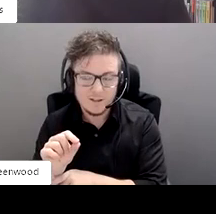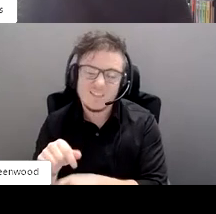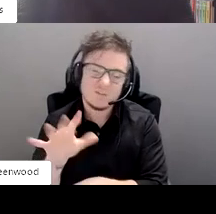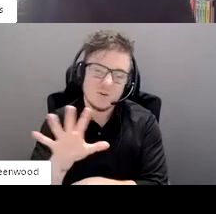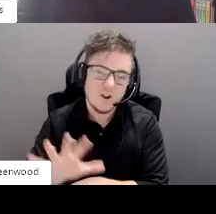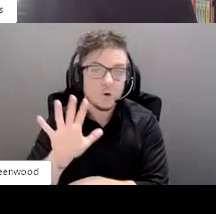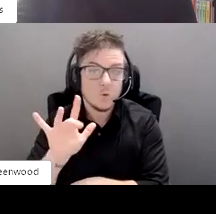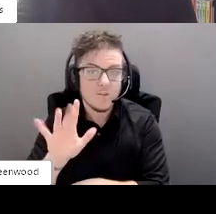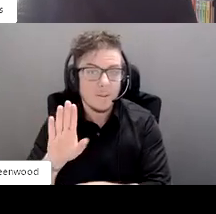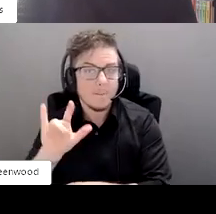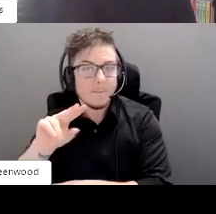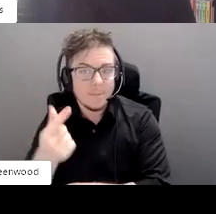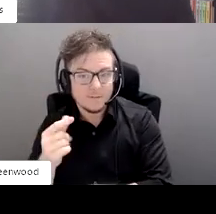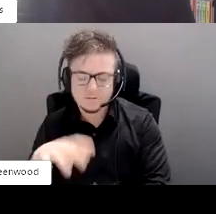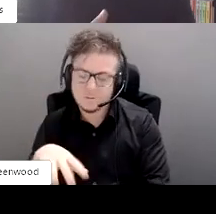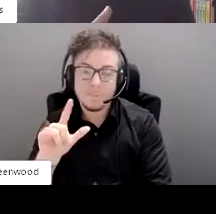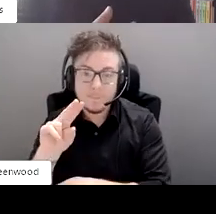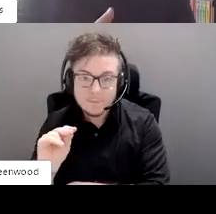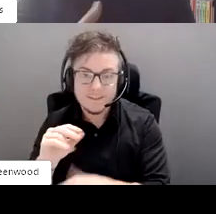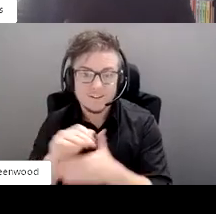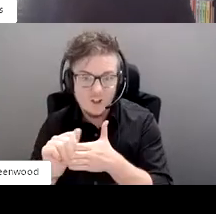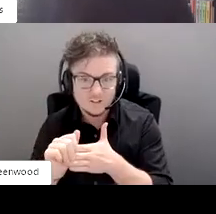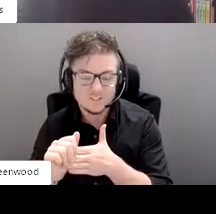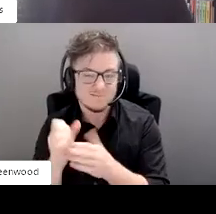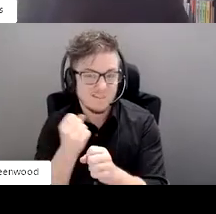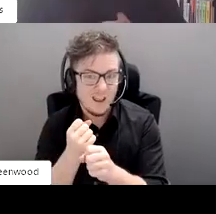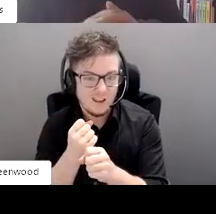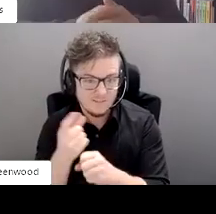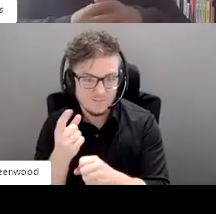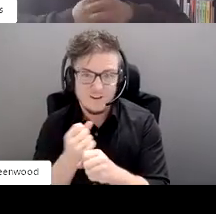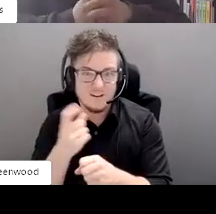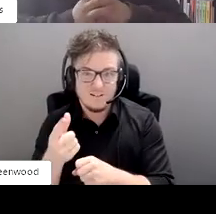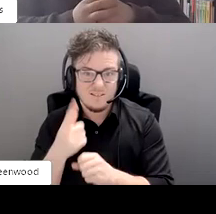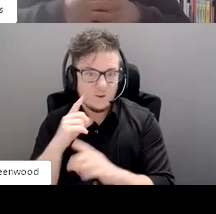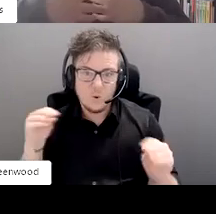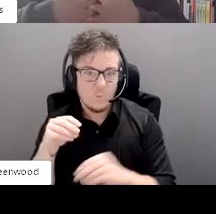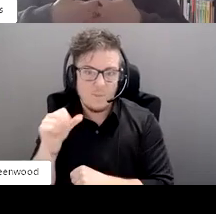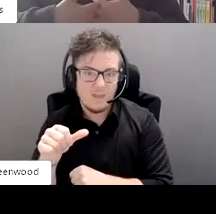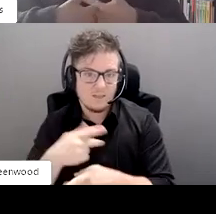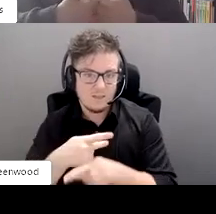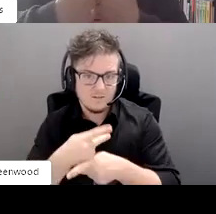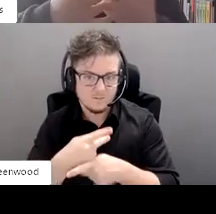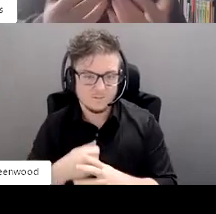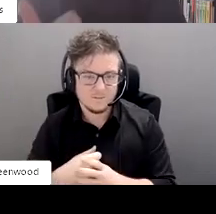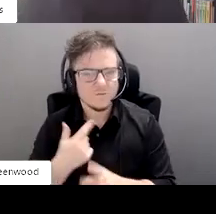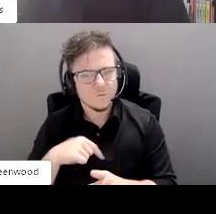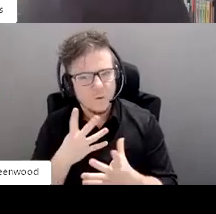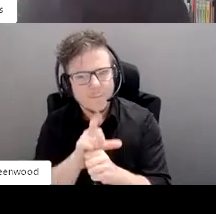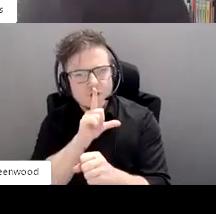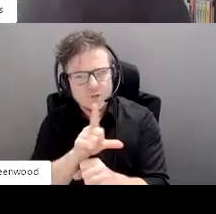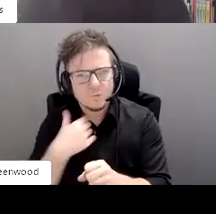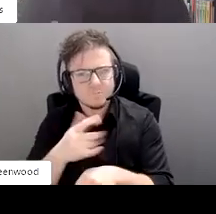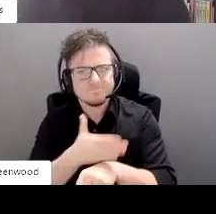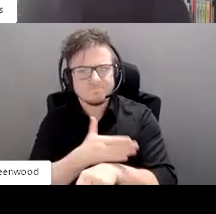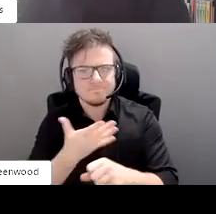$25 billion of care every single year that was being offered unpaid. So we want to make sure that we are increasing